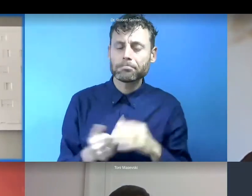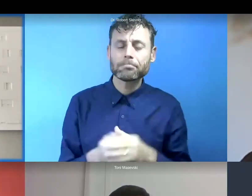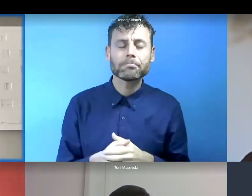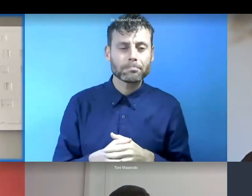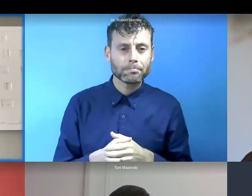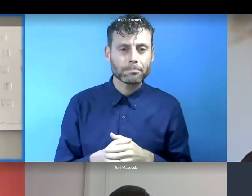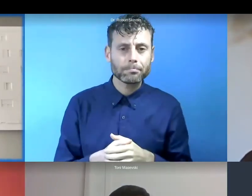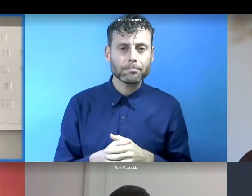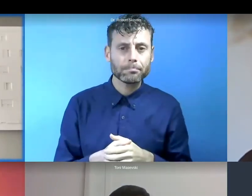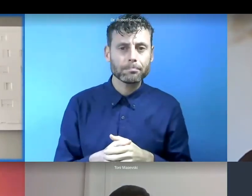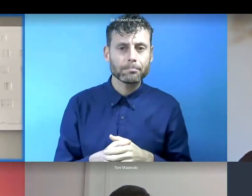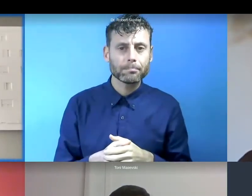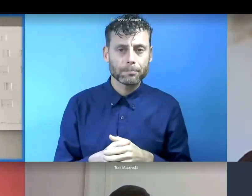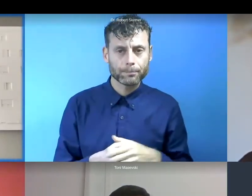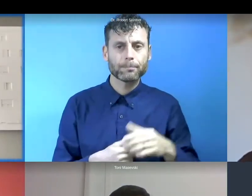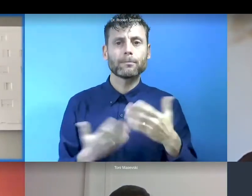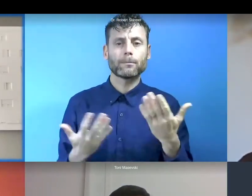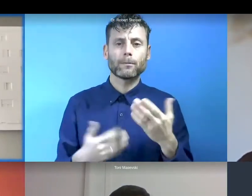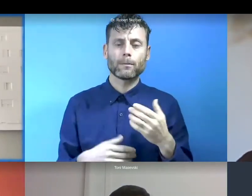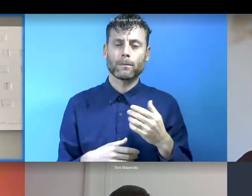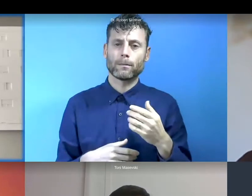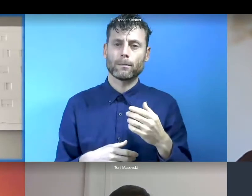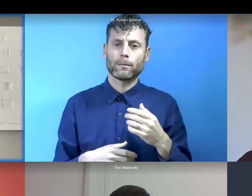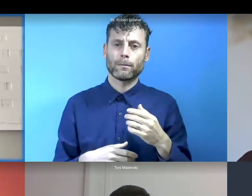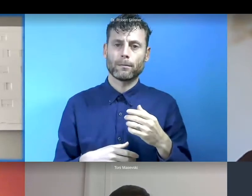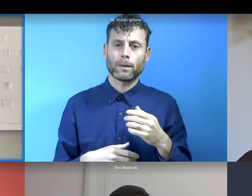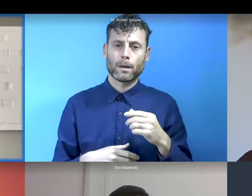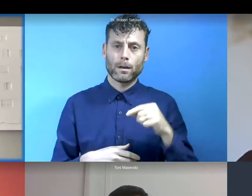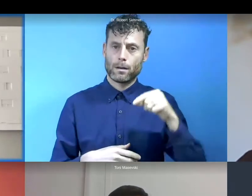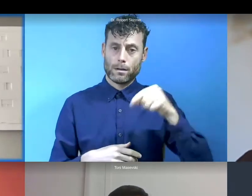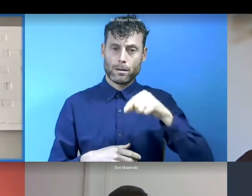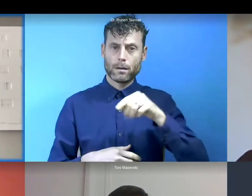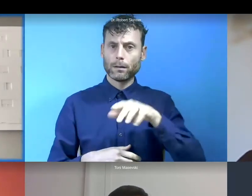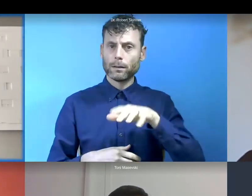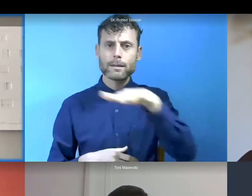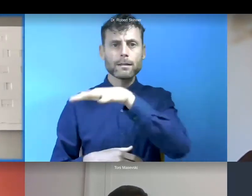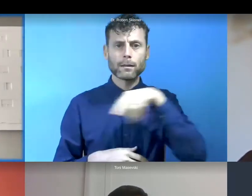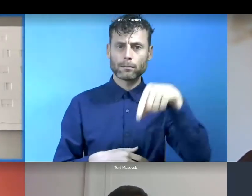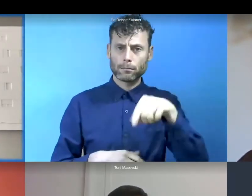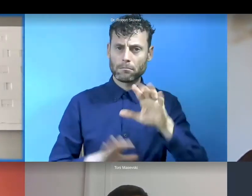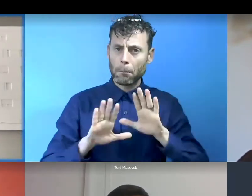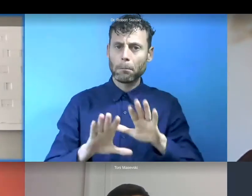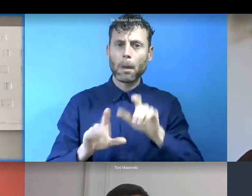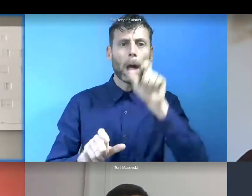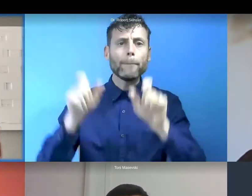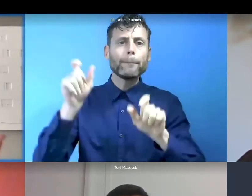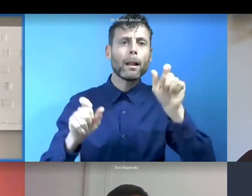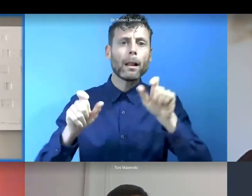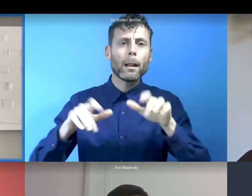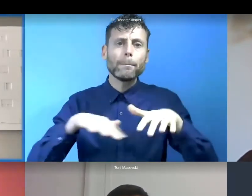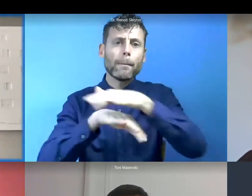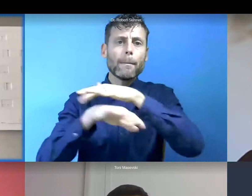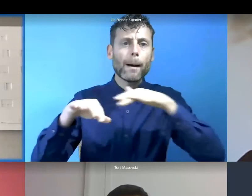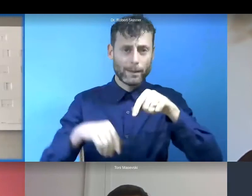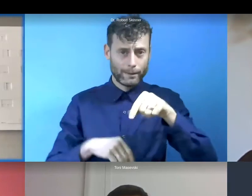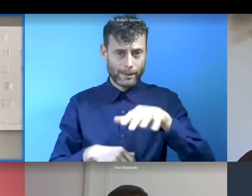is linked with the use of public space. And I will direct this